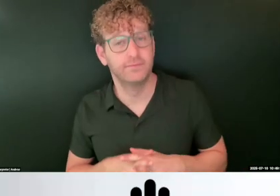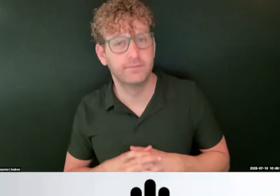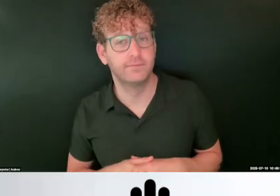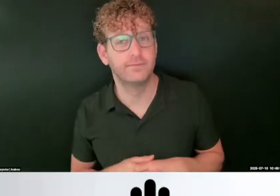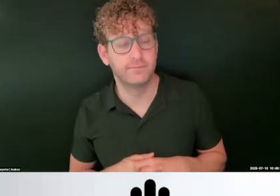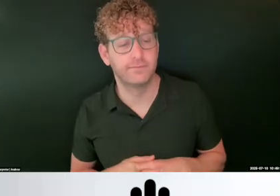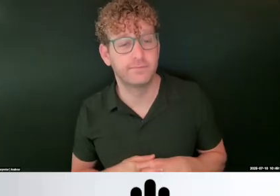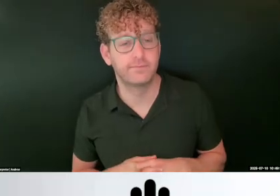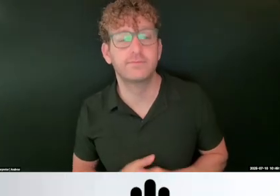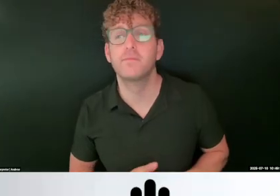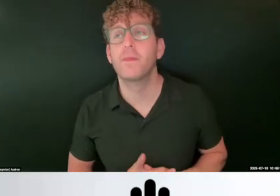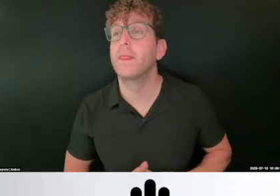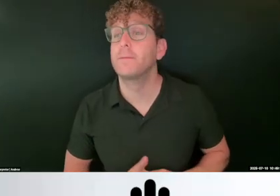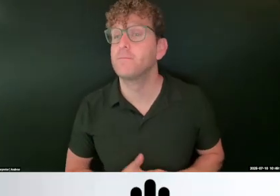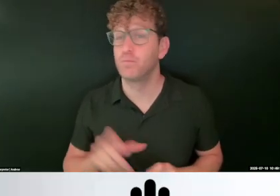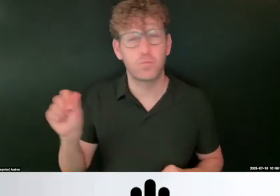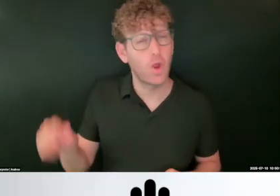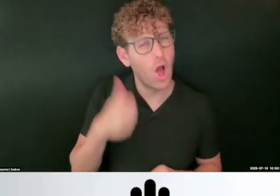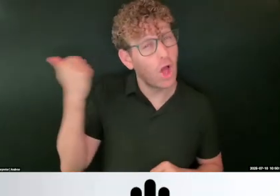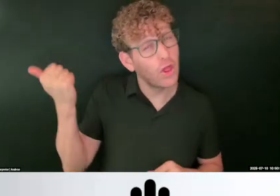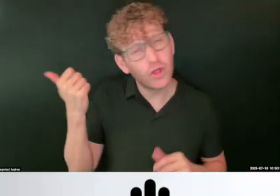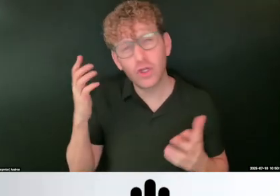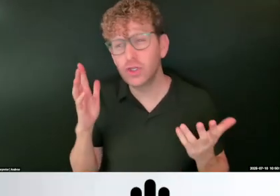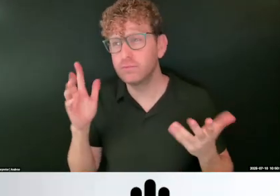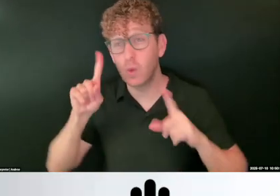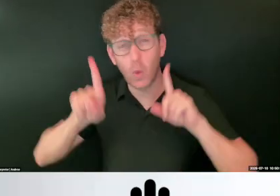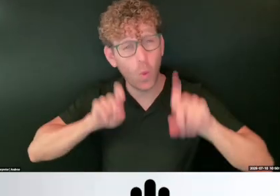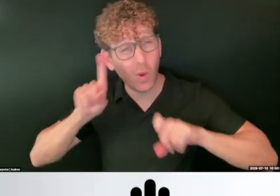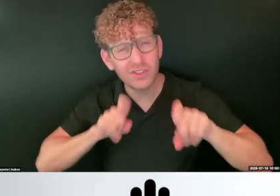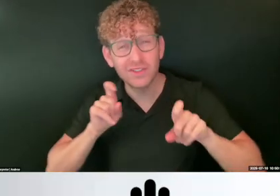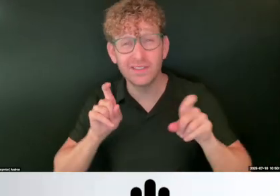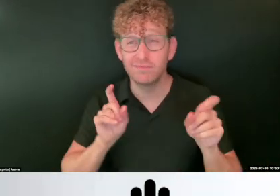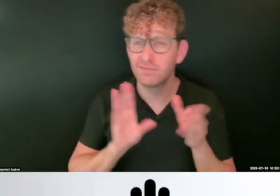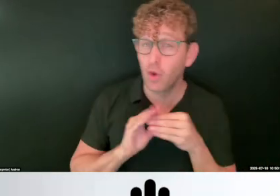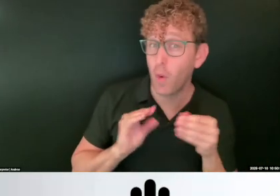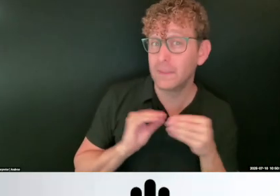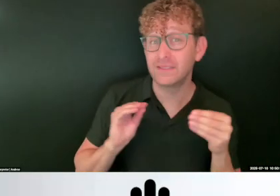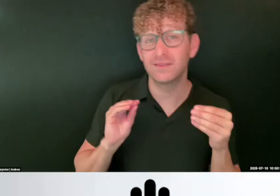Any other questions or comments at this time?